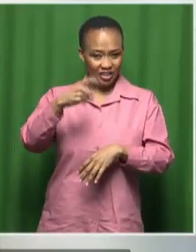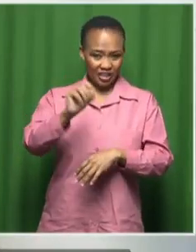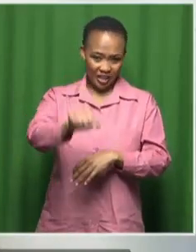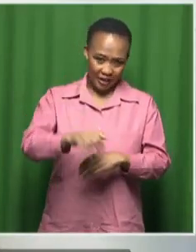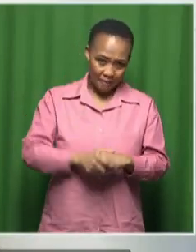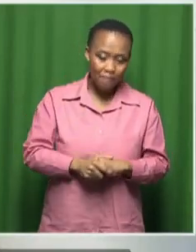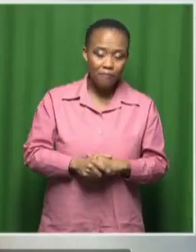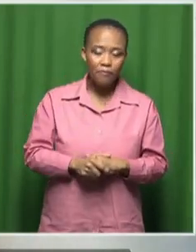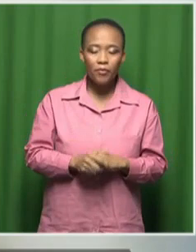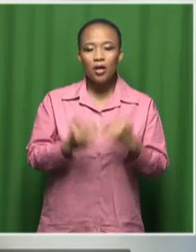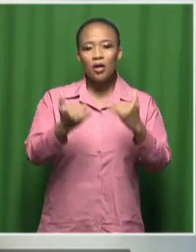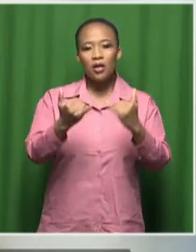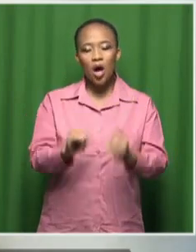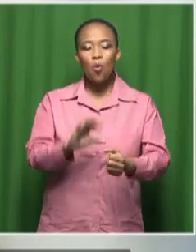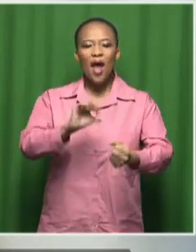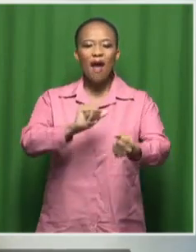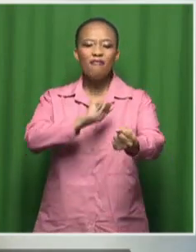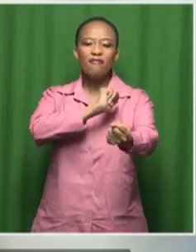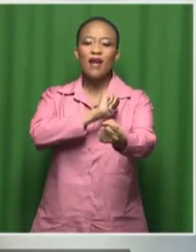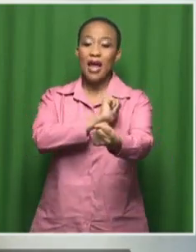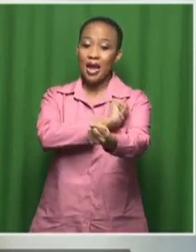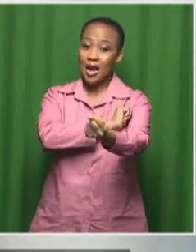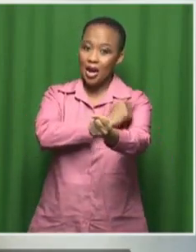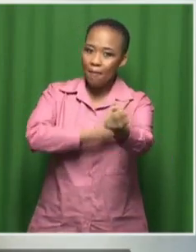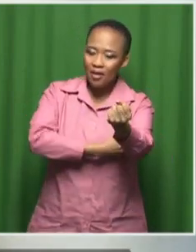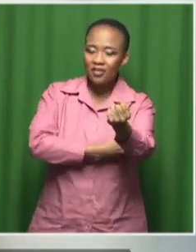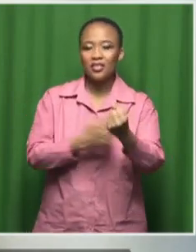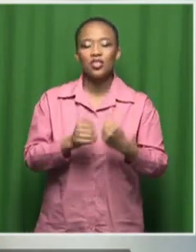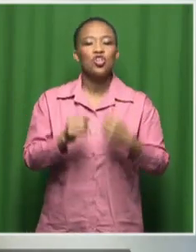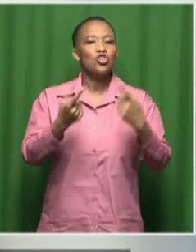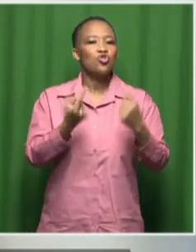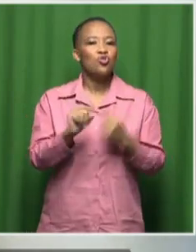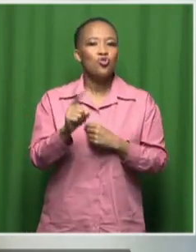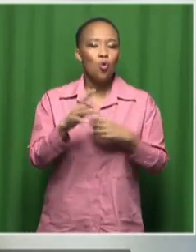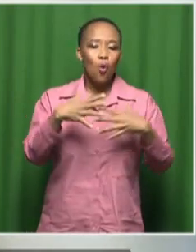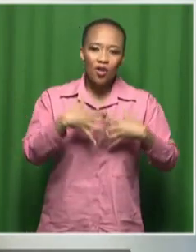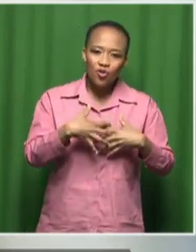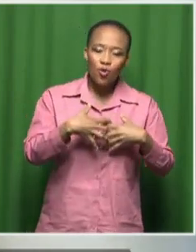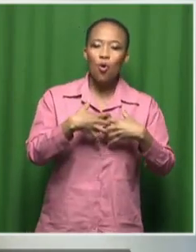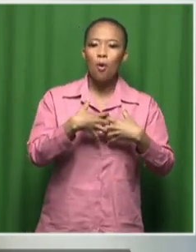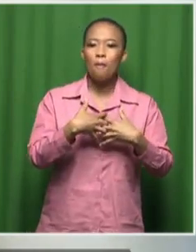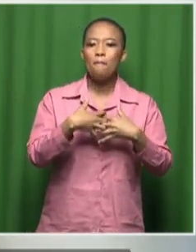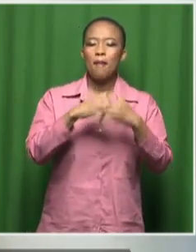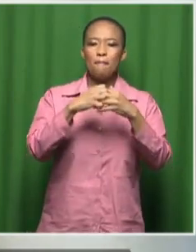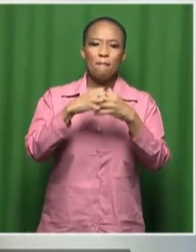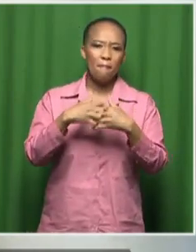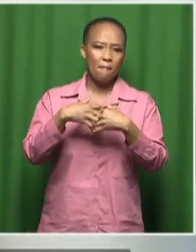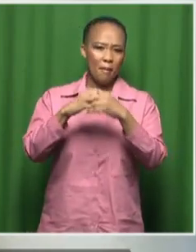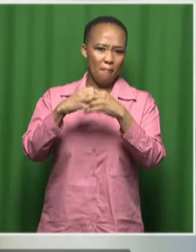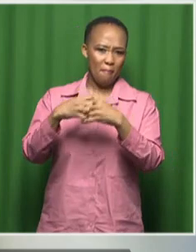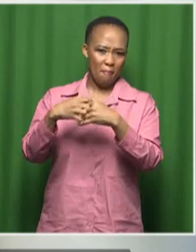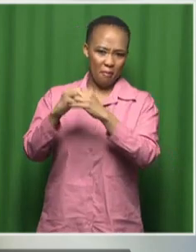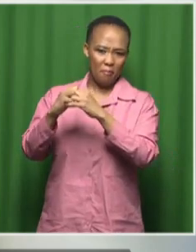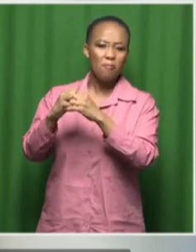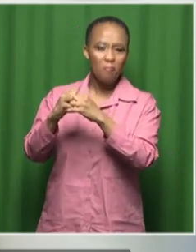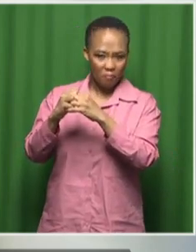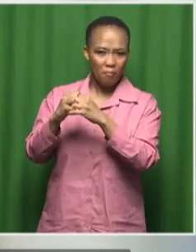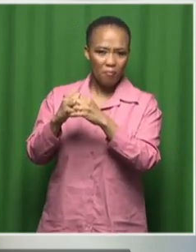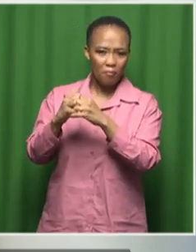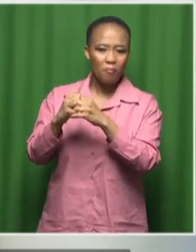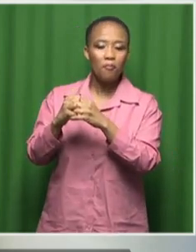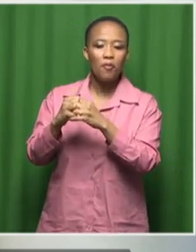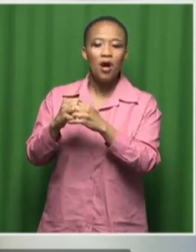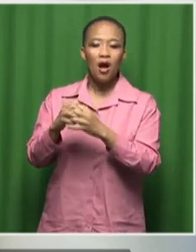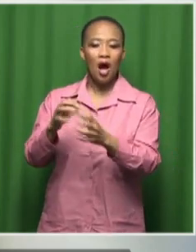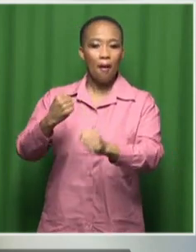kind of capacity to be able to manufacture NEVs locally, to be able to export them, and I guess in the long